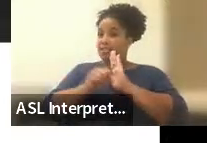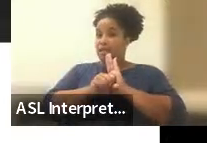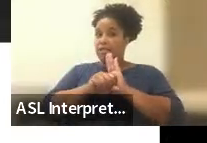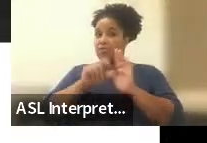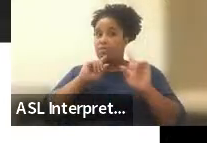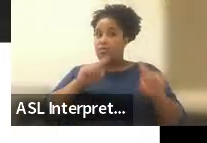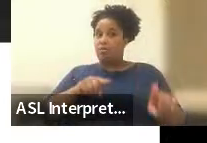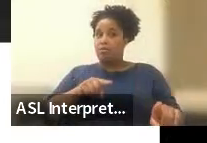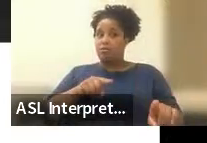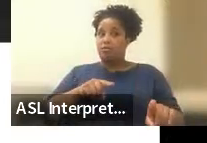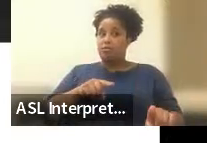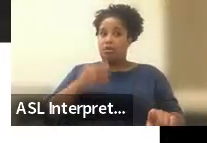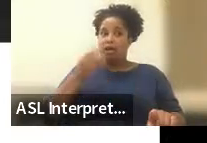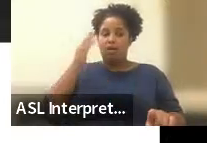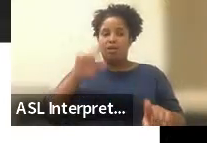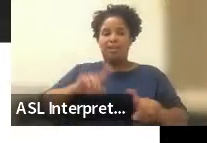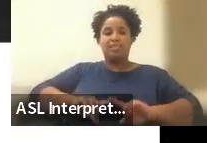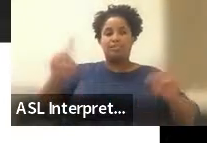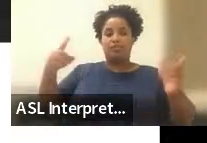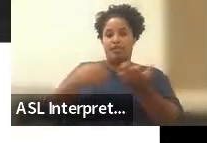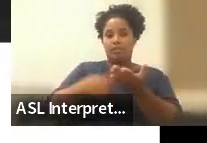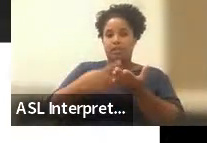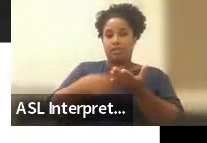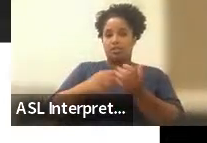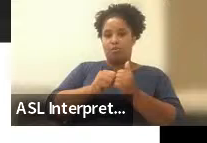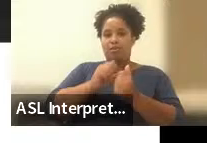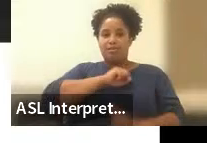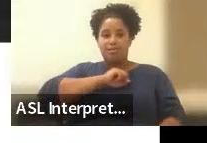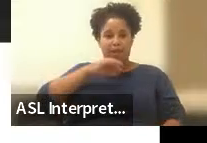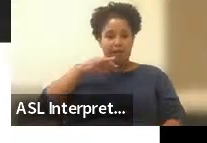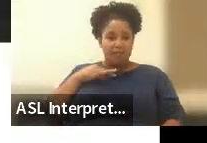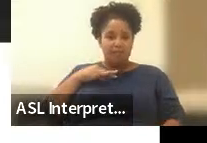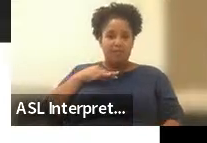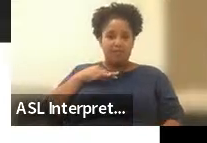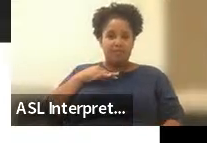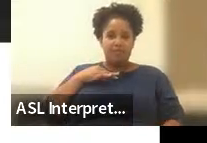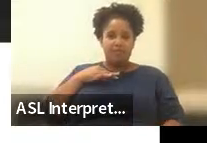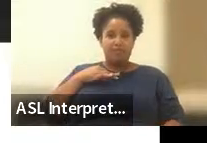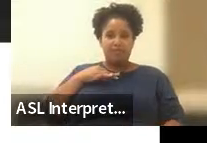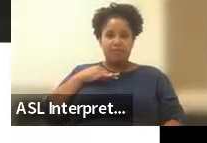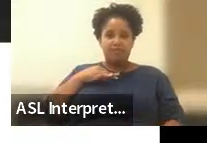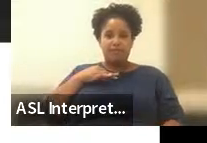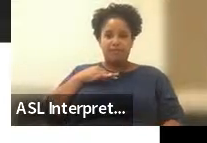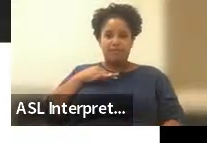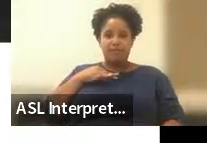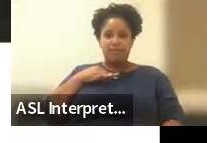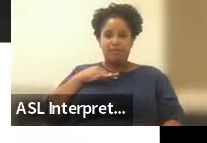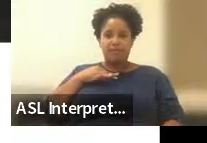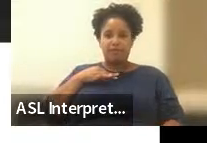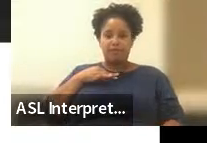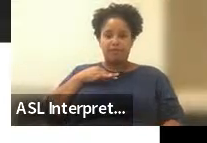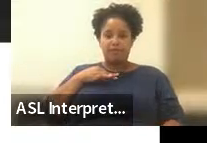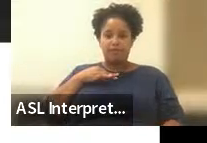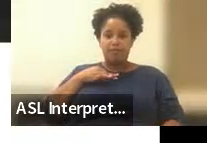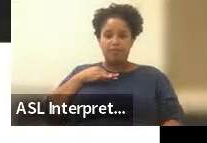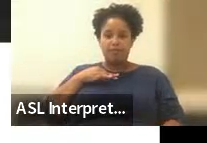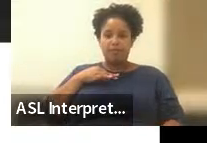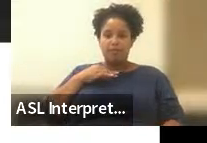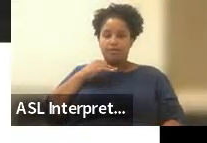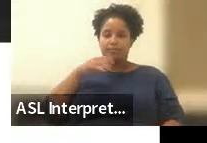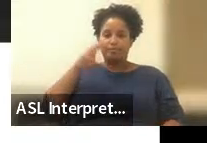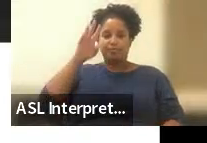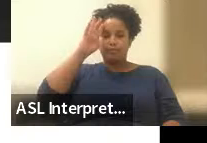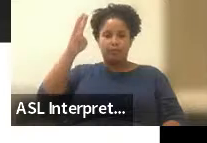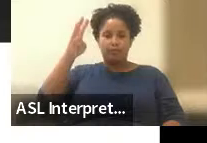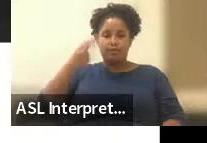orders, I know that it's a different conversation with staff, and it just they're you know, I don't mean to pretend that it's the same